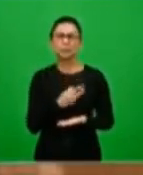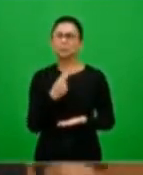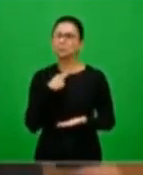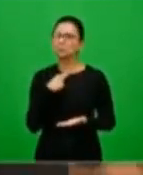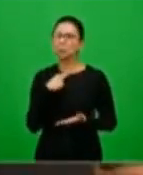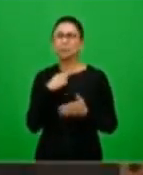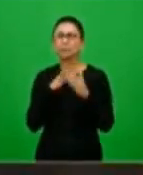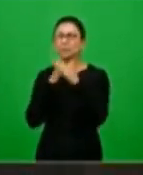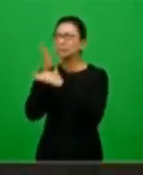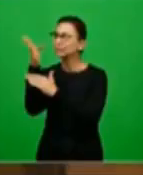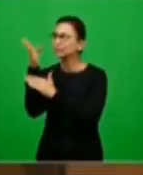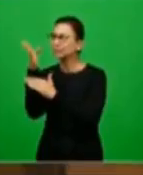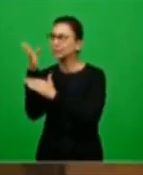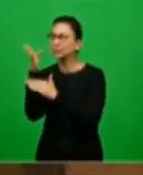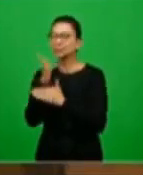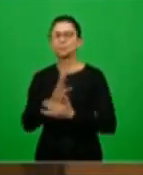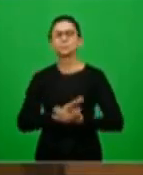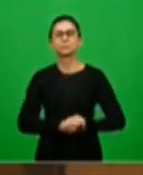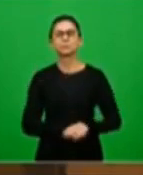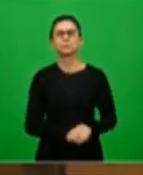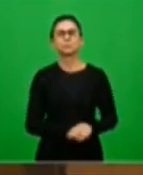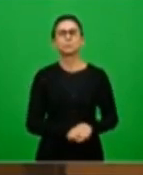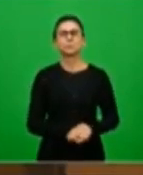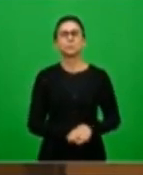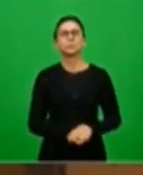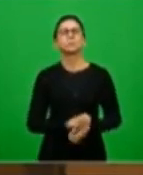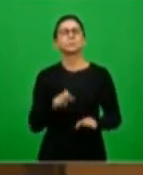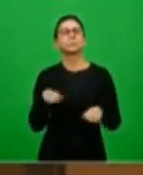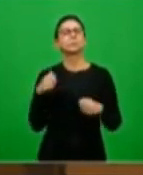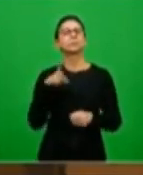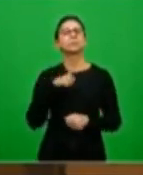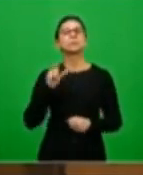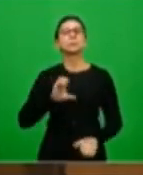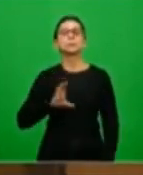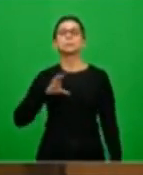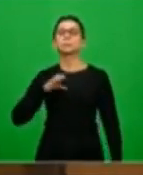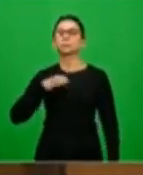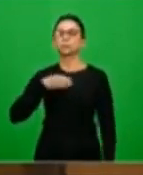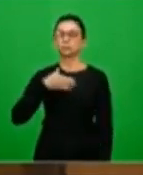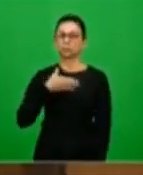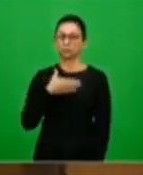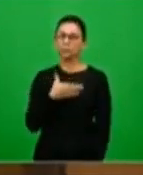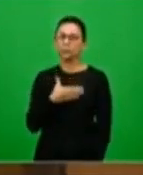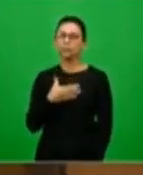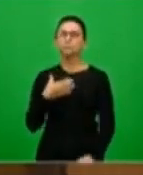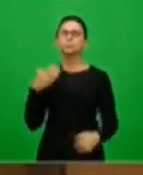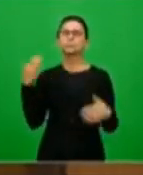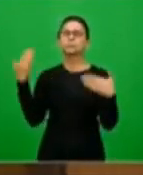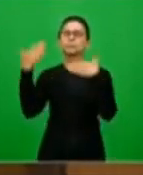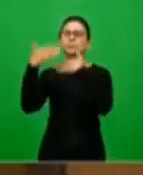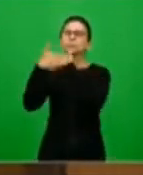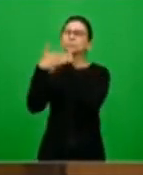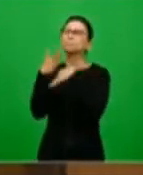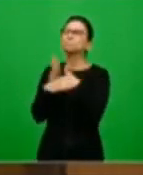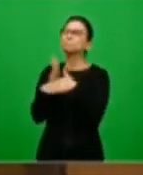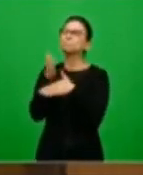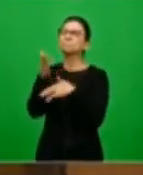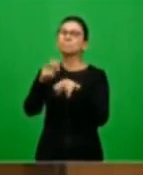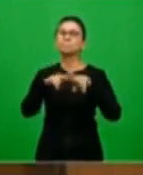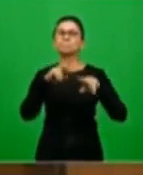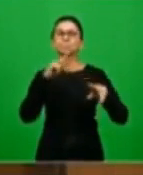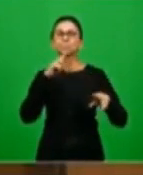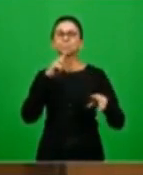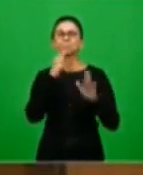blood. So we're going to read a text in a letter to Hebrews. Having brought boldness to enter into the Holy of